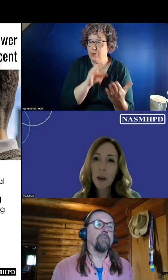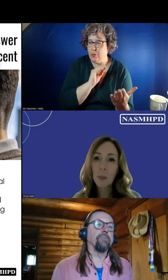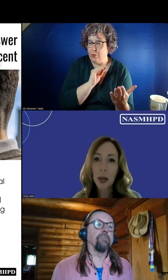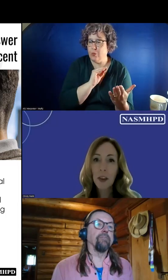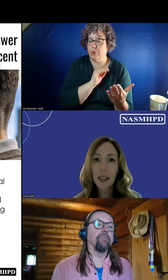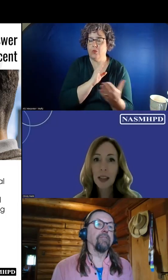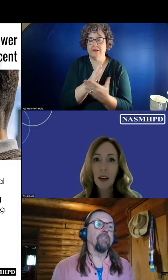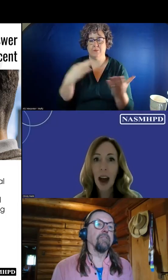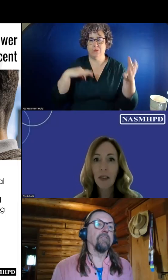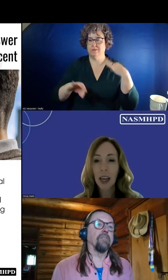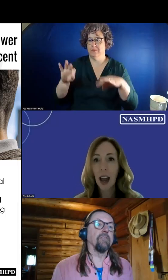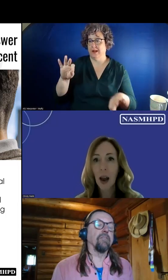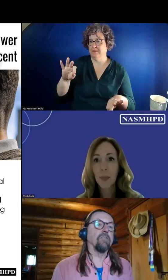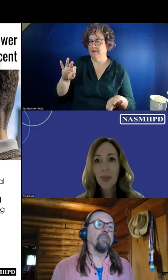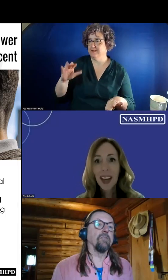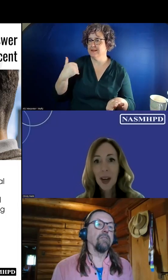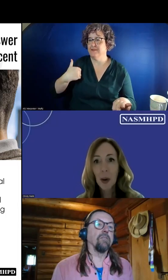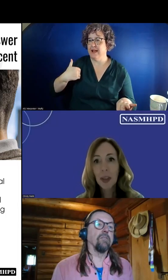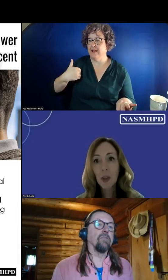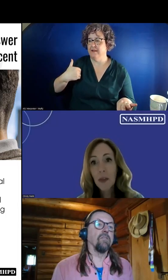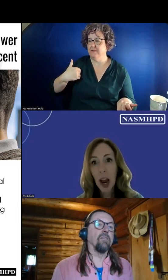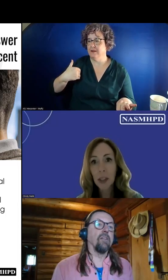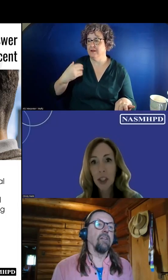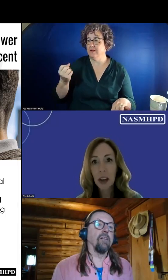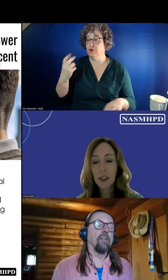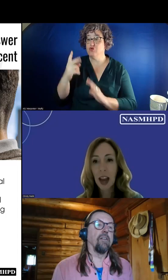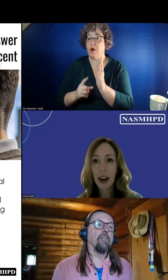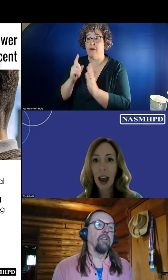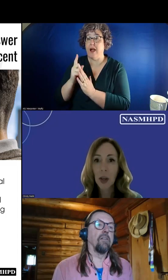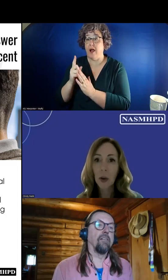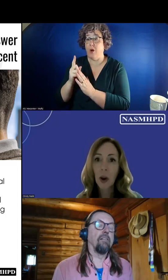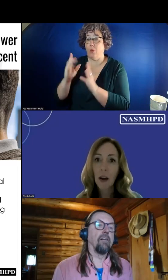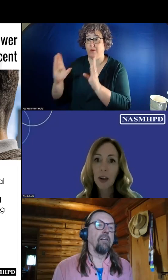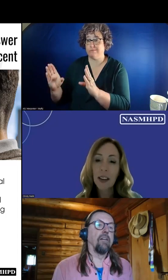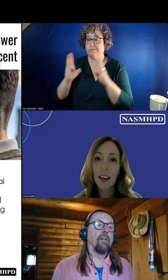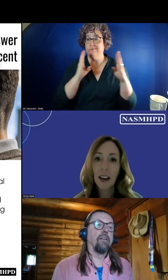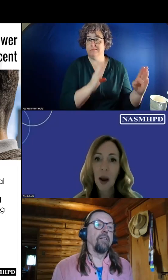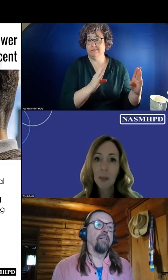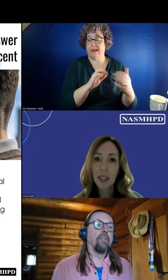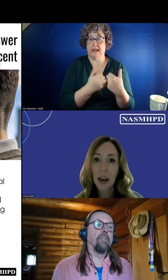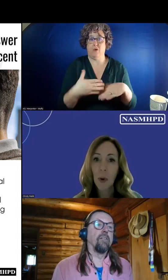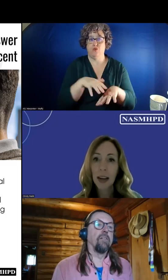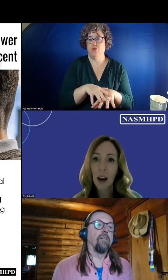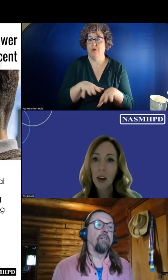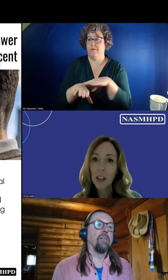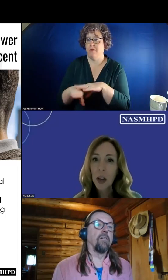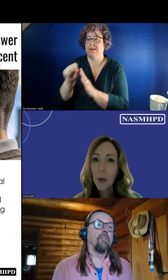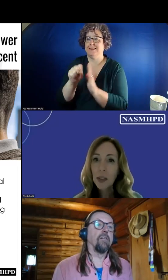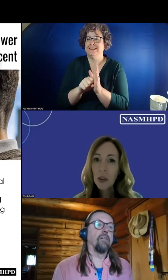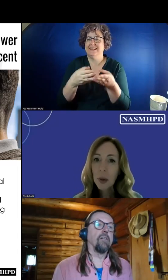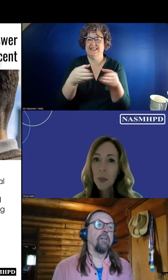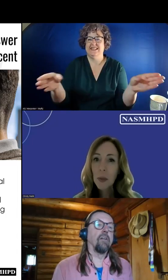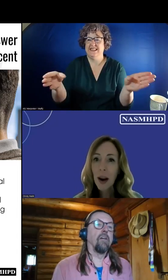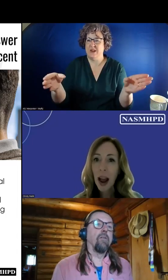some of those benefits of having the 12-hour shift and how you covered the statewide coverage. Can you